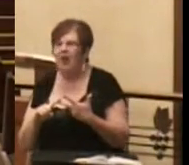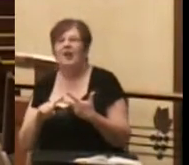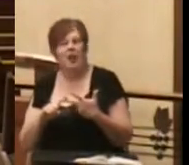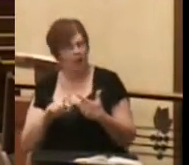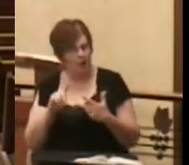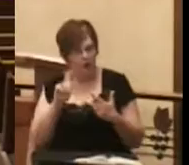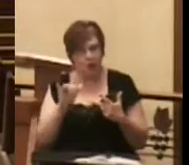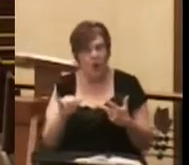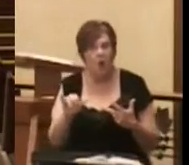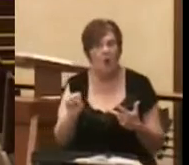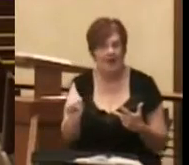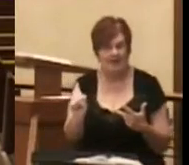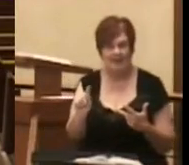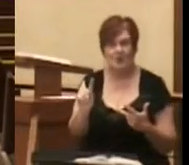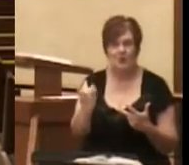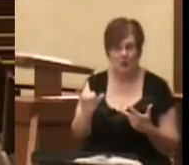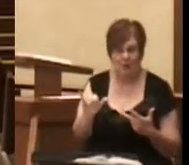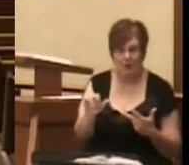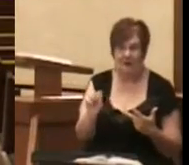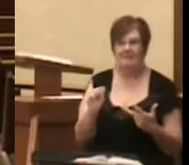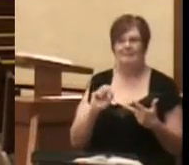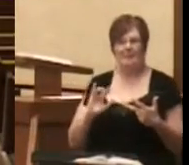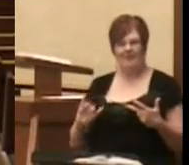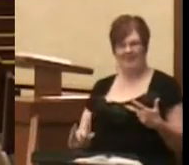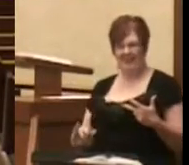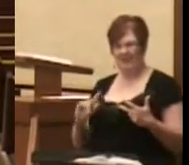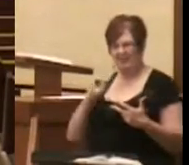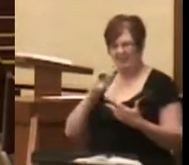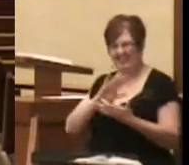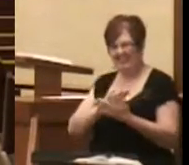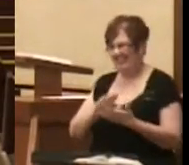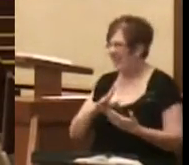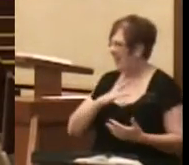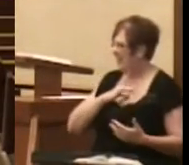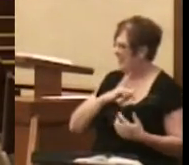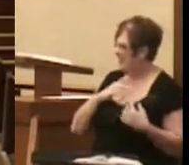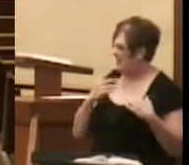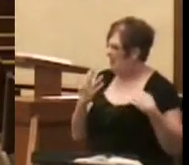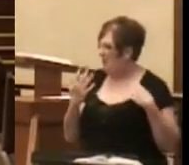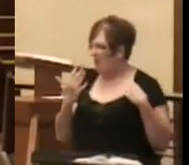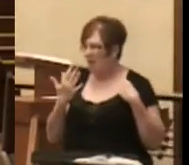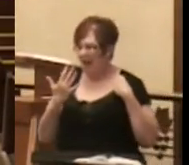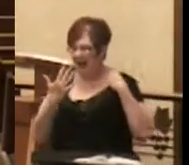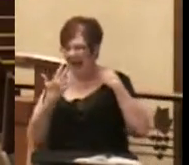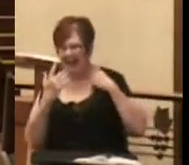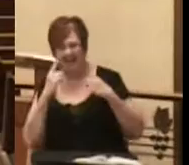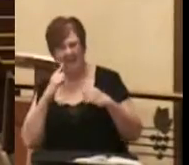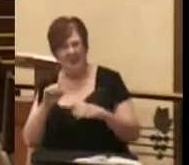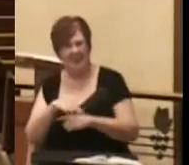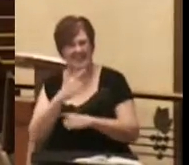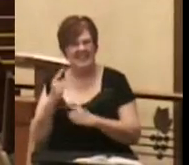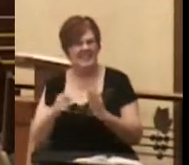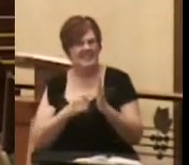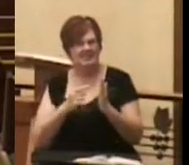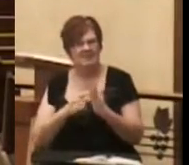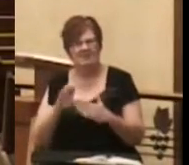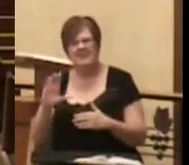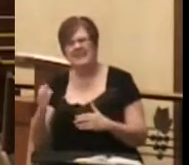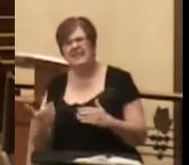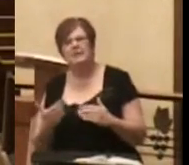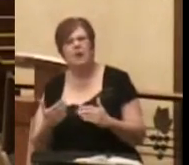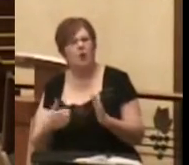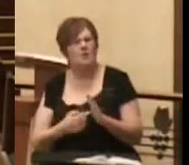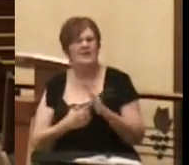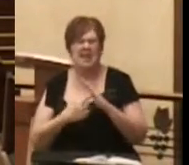Toys. Often, yeah, this is right. This is really nice. And so we wait for these days, and sometimes it seems like they take